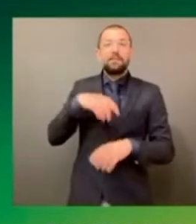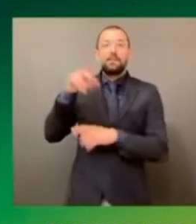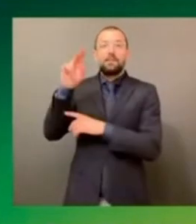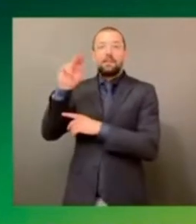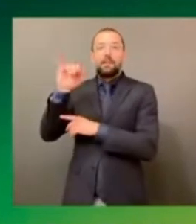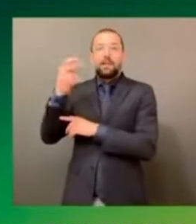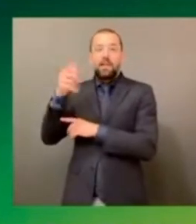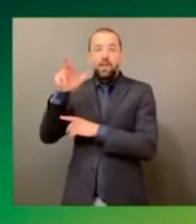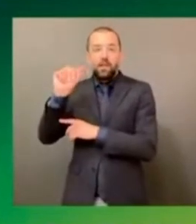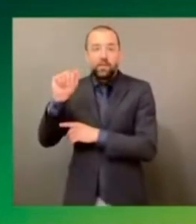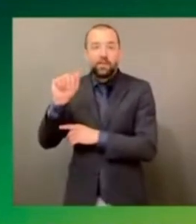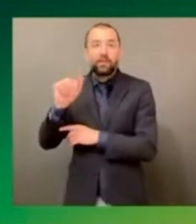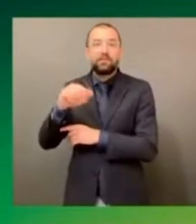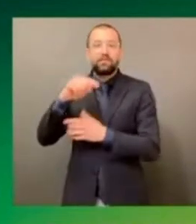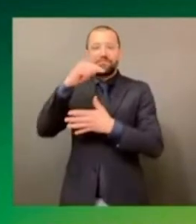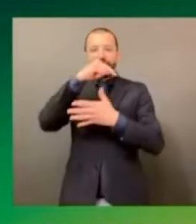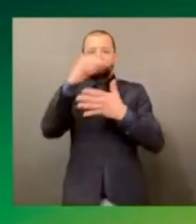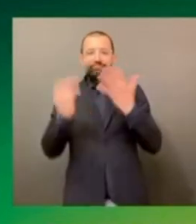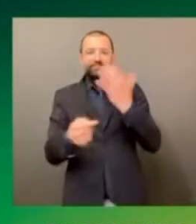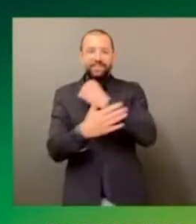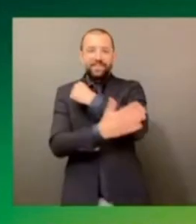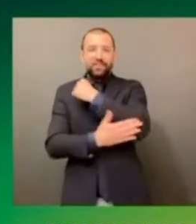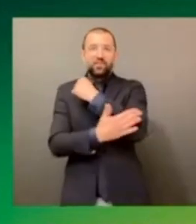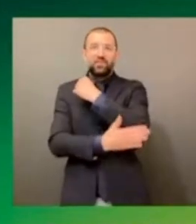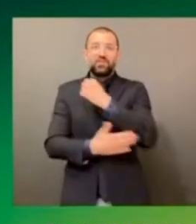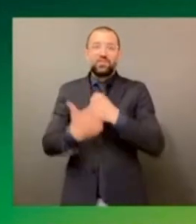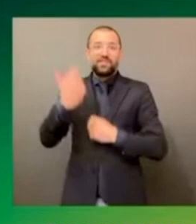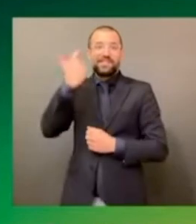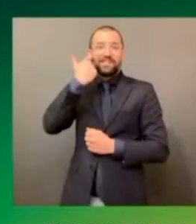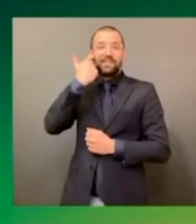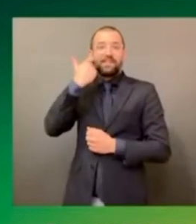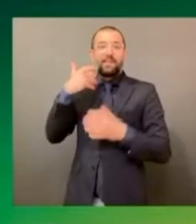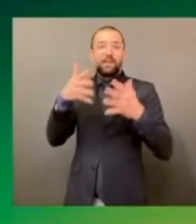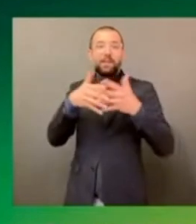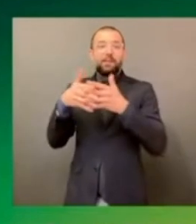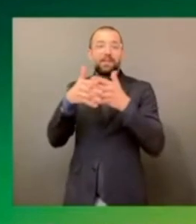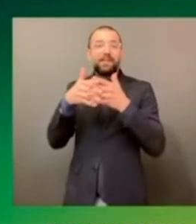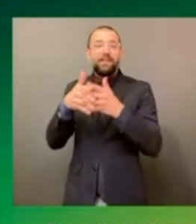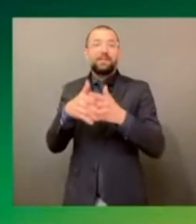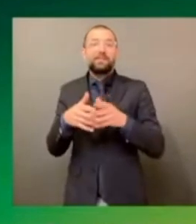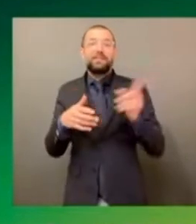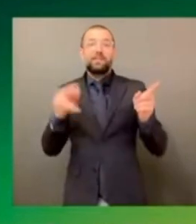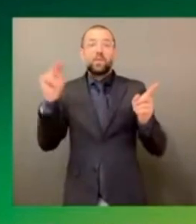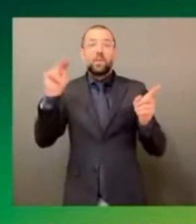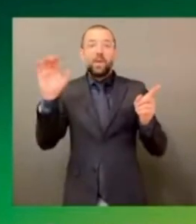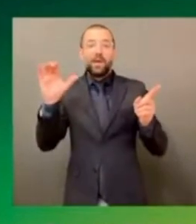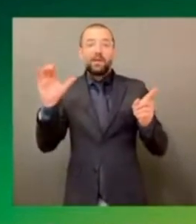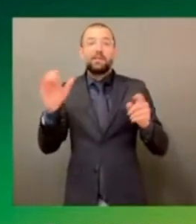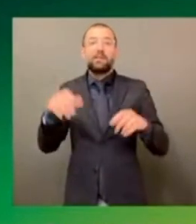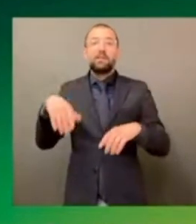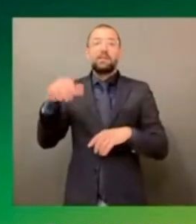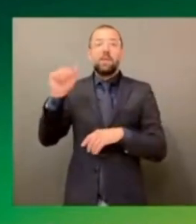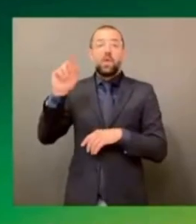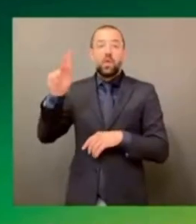recently, to the United States in North Carolina, Arkansas, and Utah.